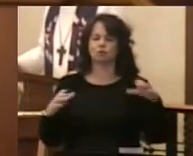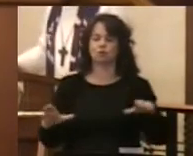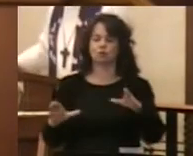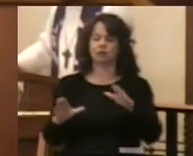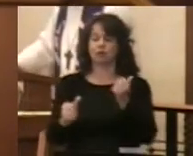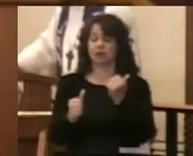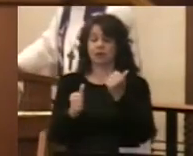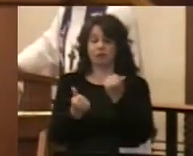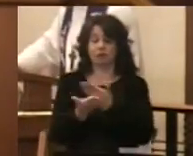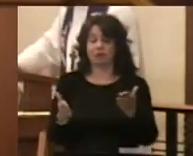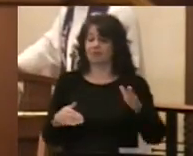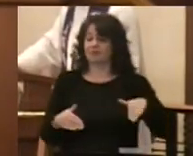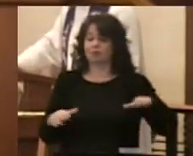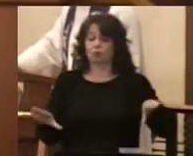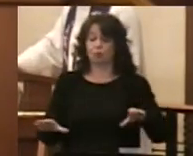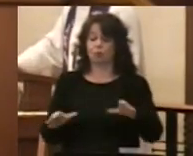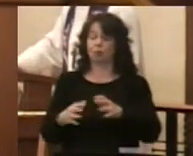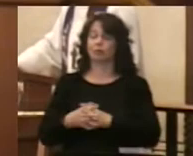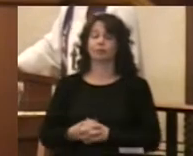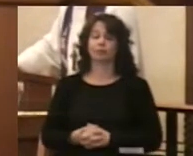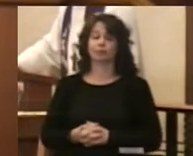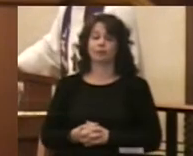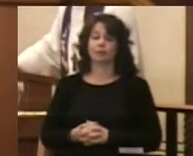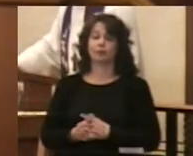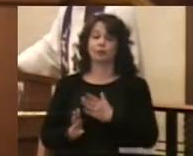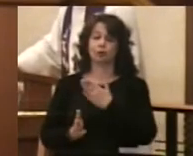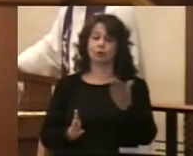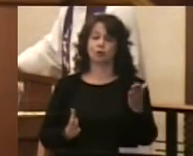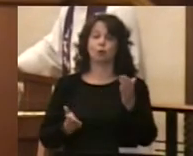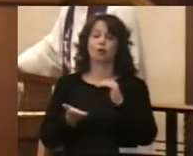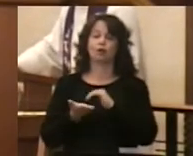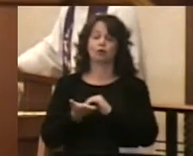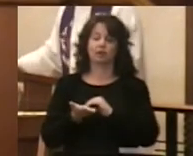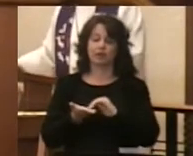left undone. You are forgiven.